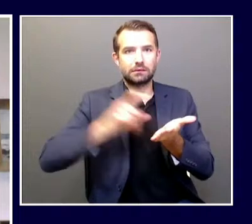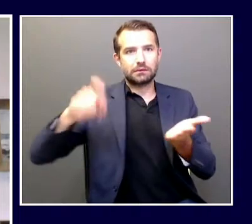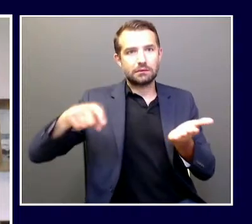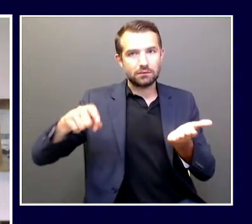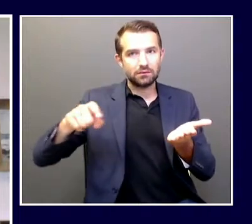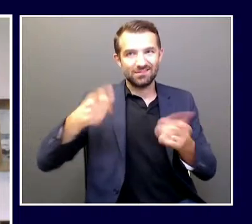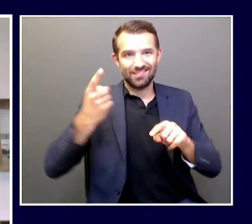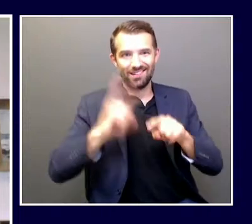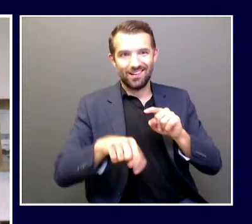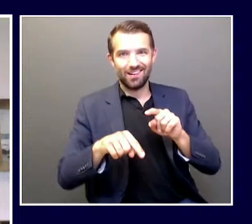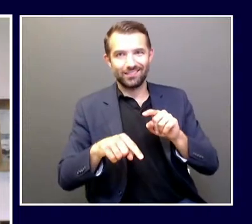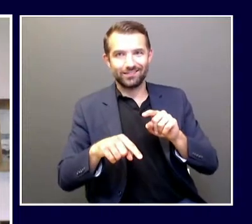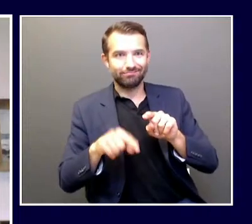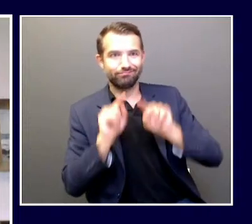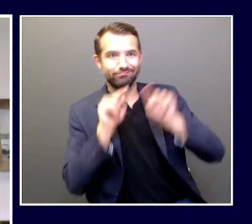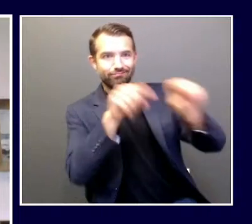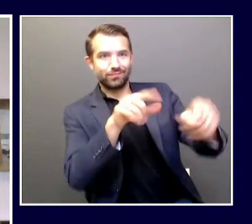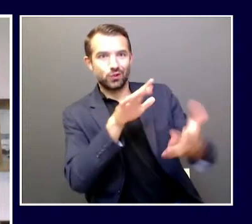a virtual option again?